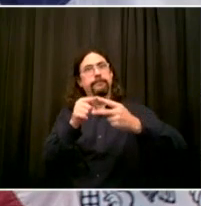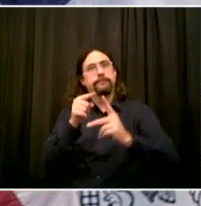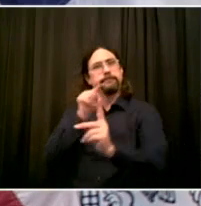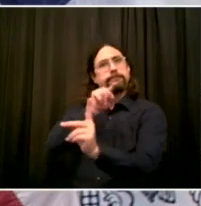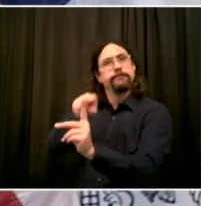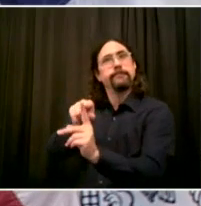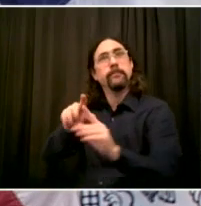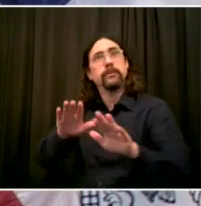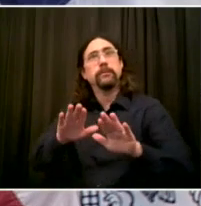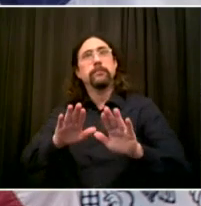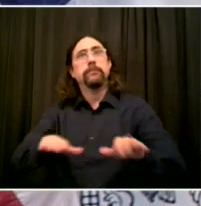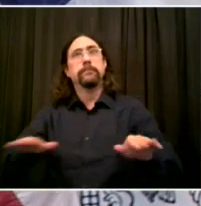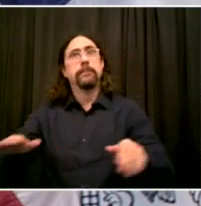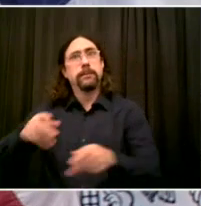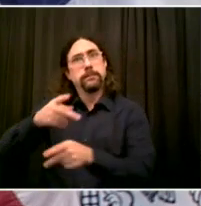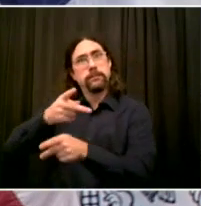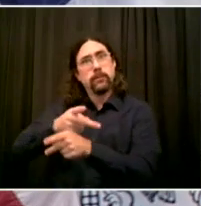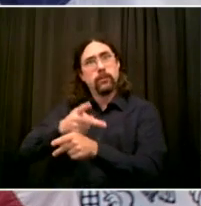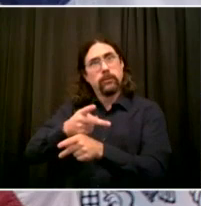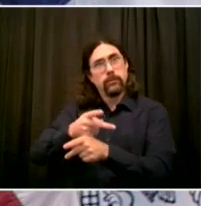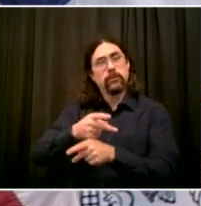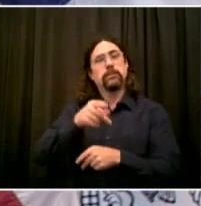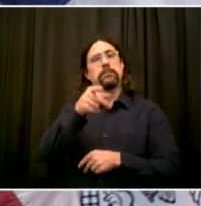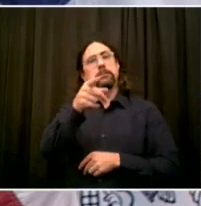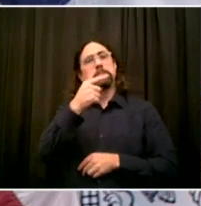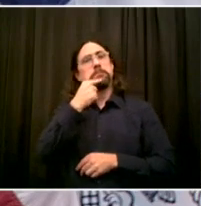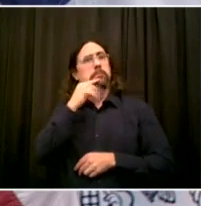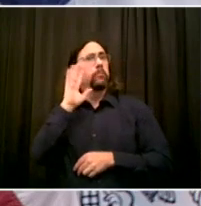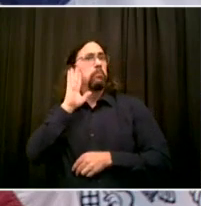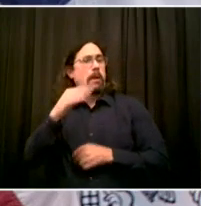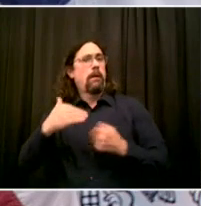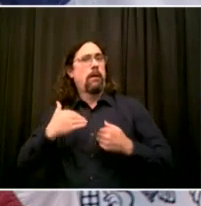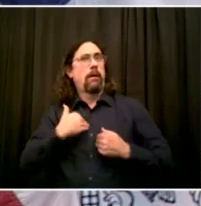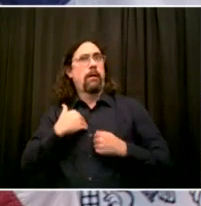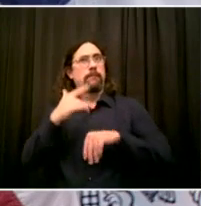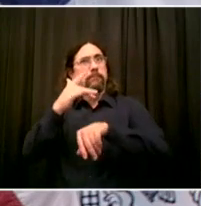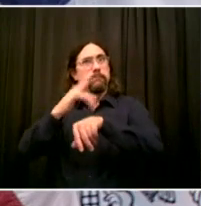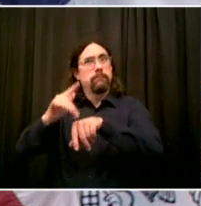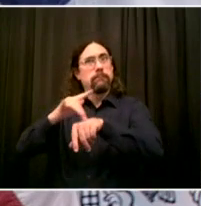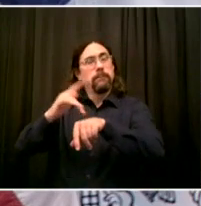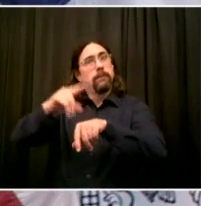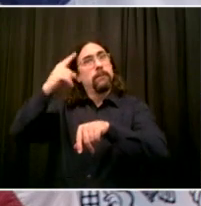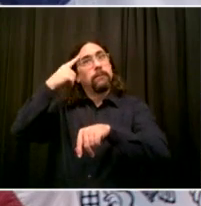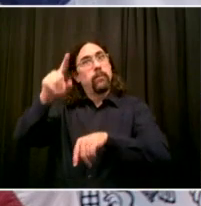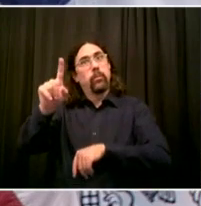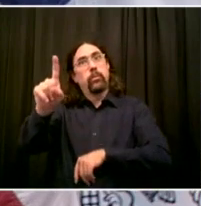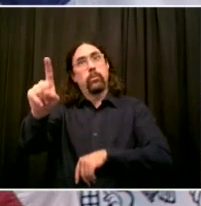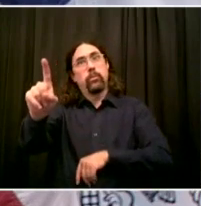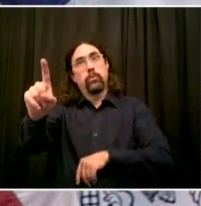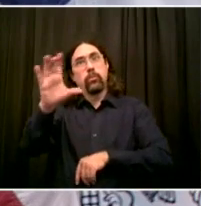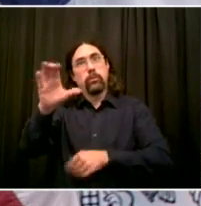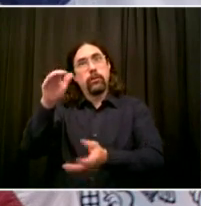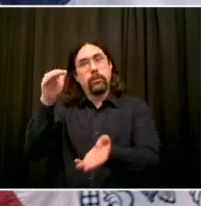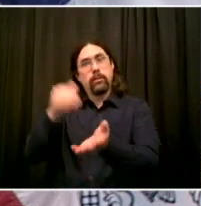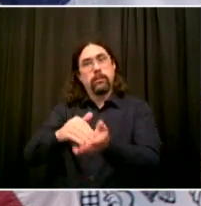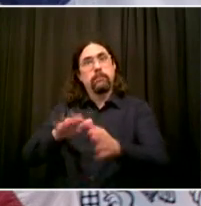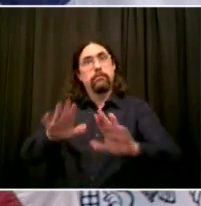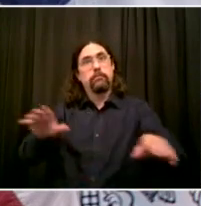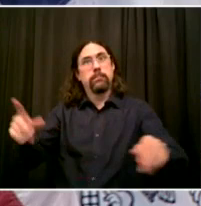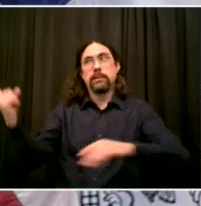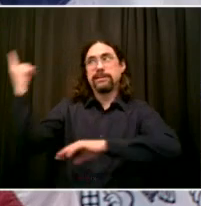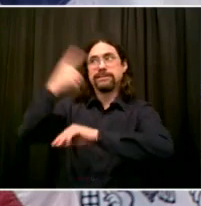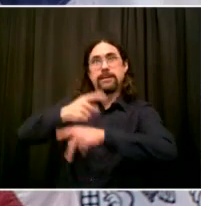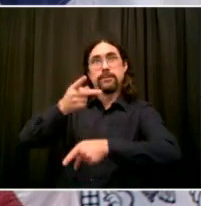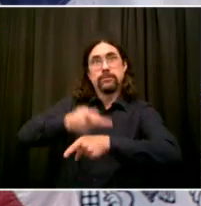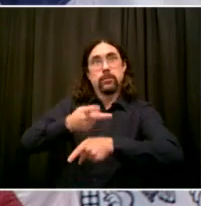slots. Will those 100,000 slots be available by the time school starts, and how much space do you actually need? And